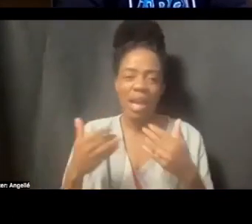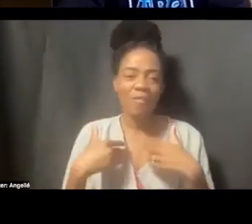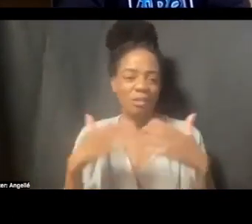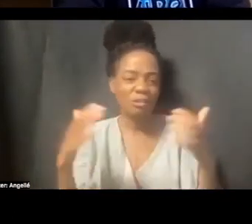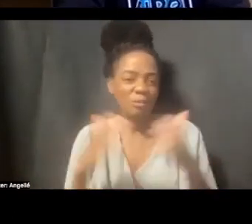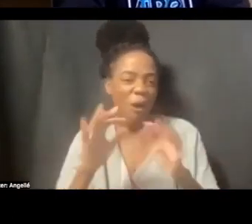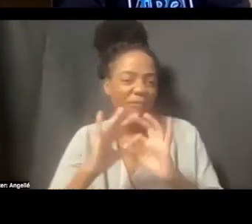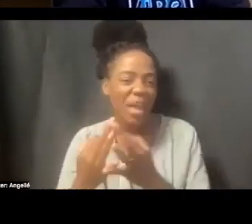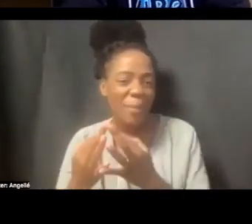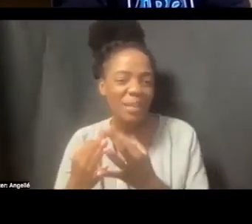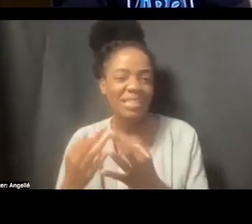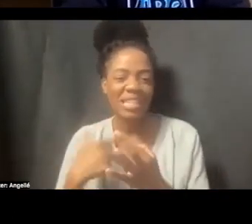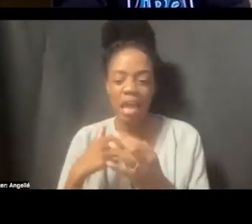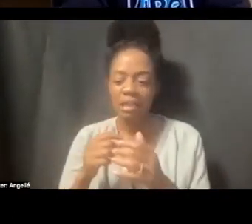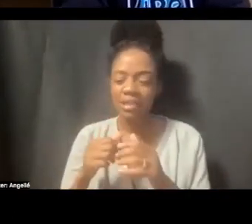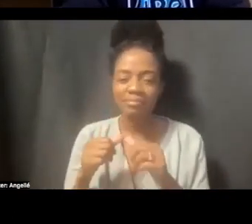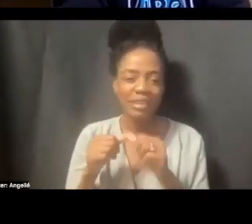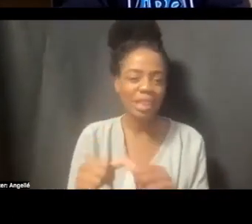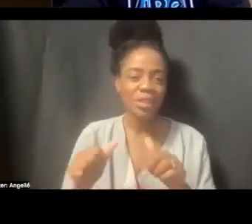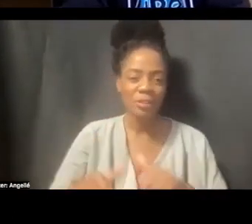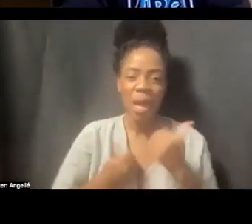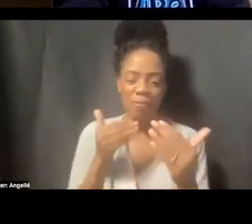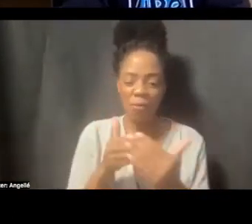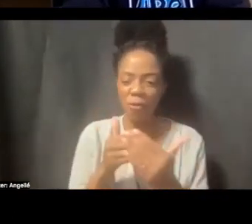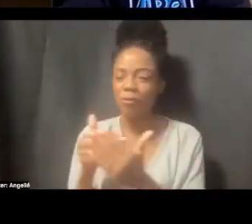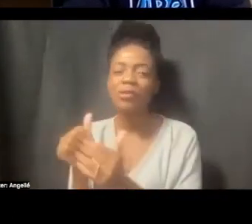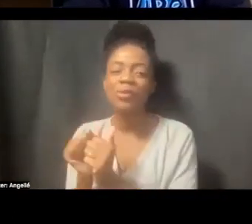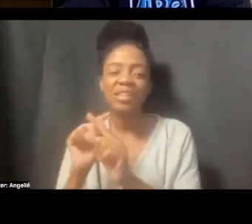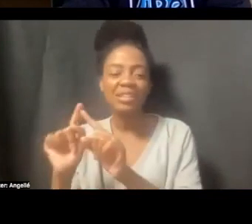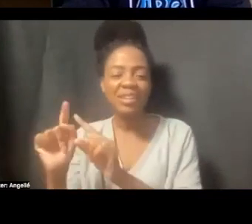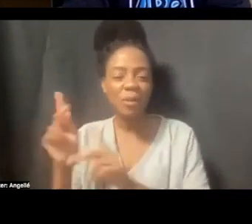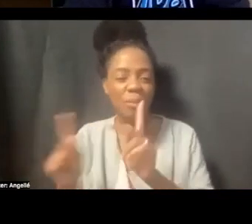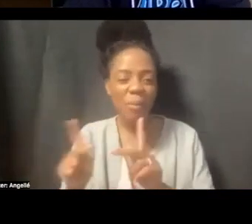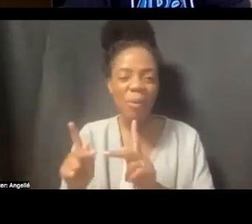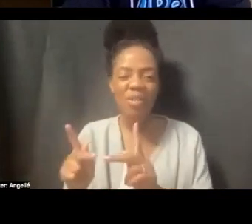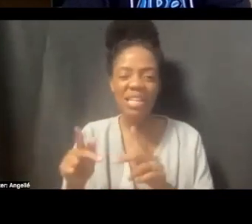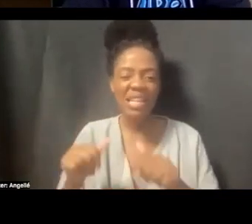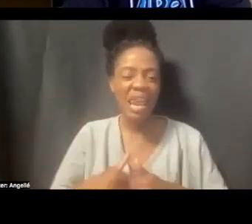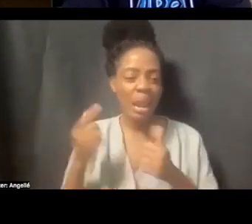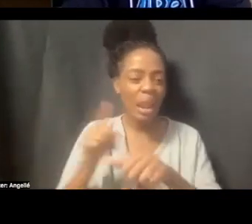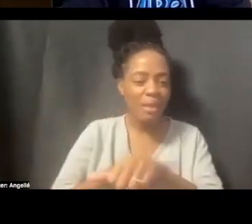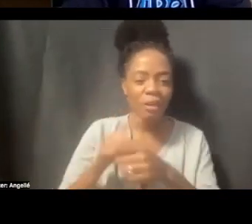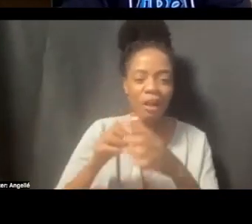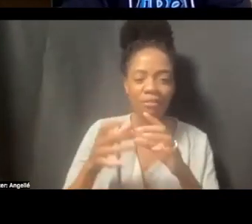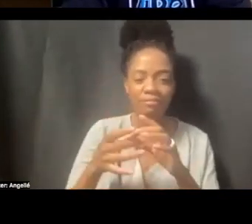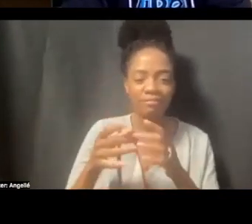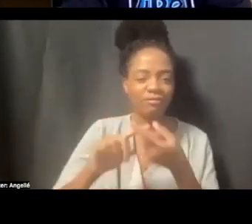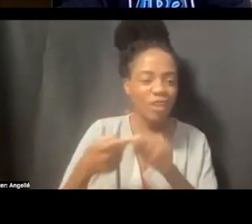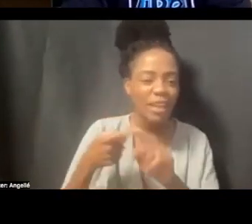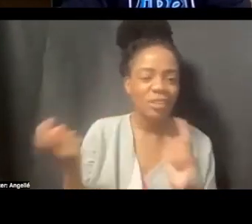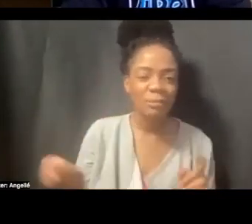with so many of these people and have these lifelong friendships. And I think that's what's so cool about what we get to do. Right. Do you ever